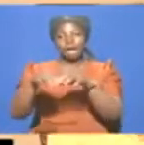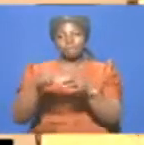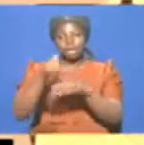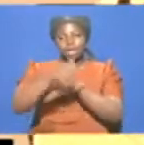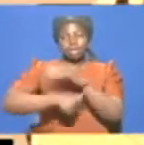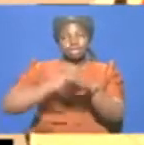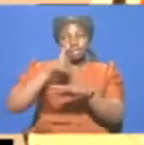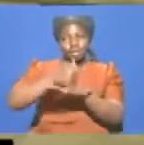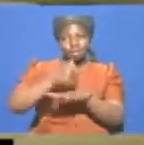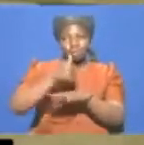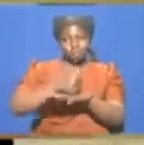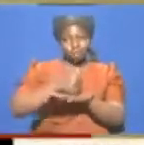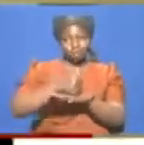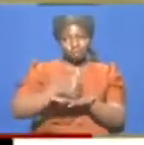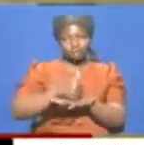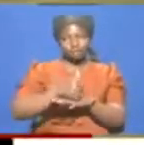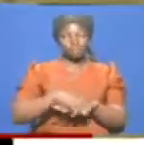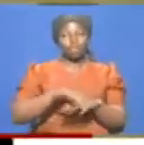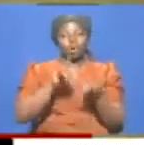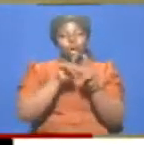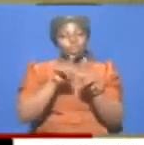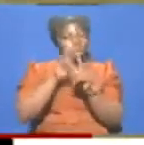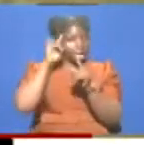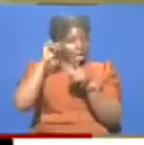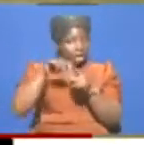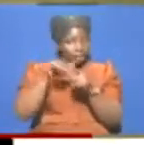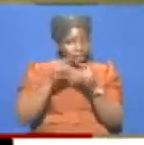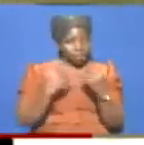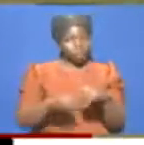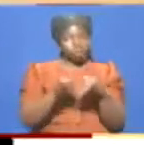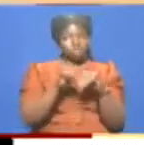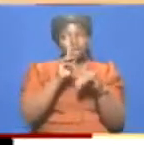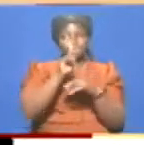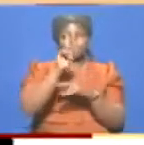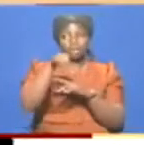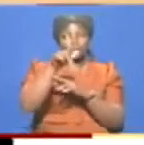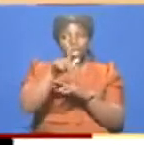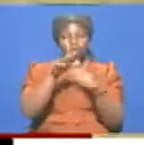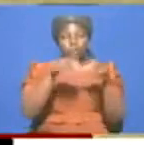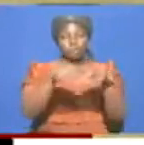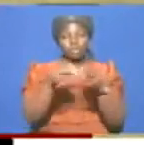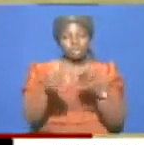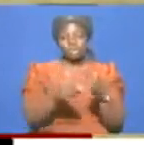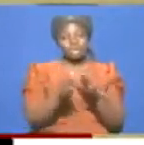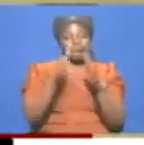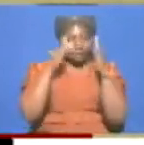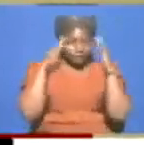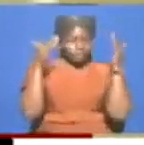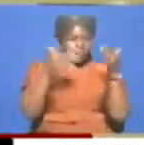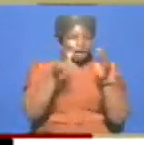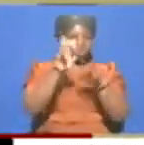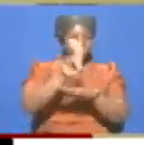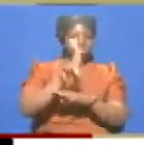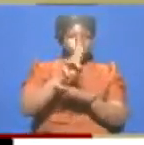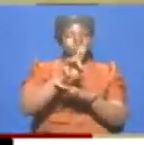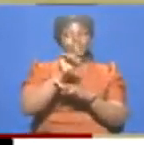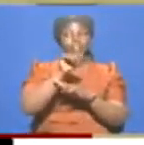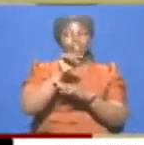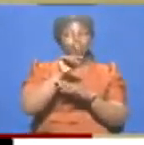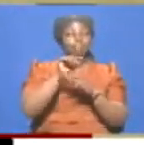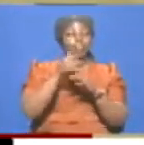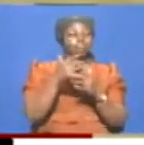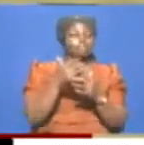Taiwo also looks to implement KPL Community's strategy, which will focus on using the reach and appeal of